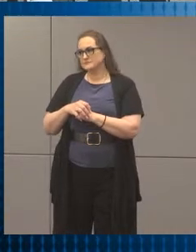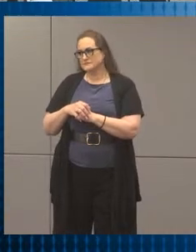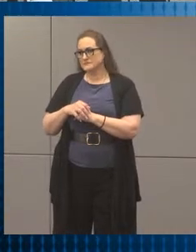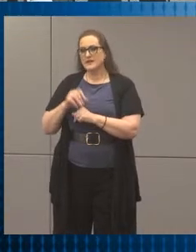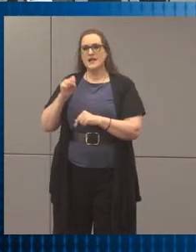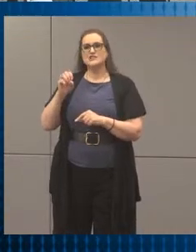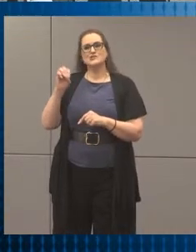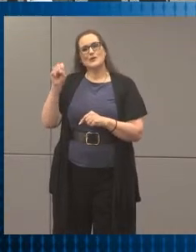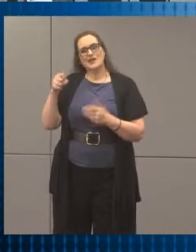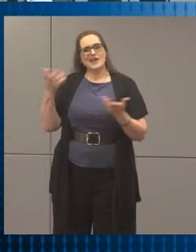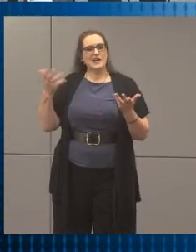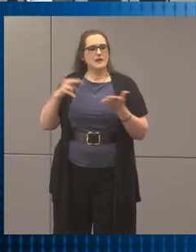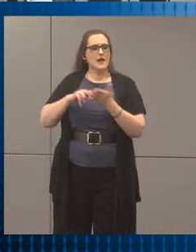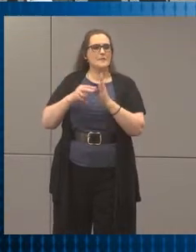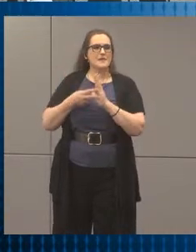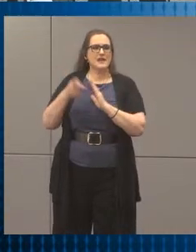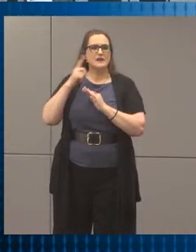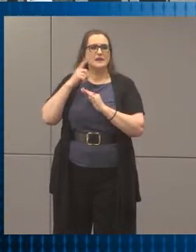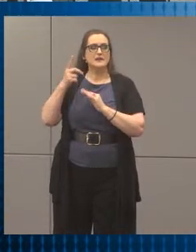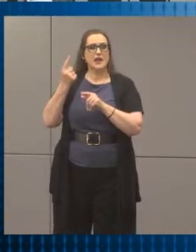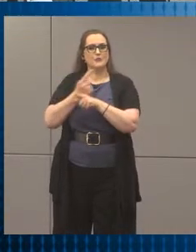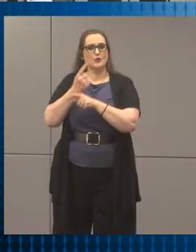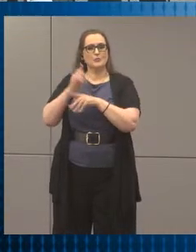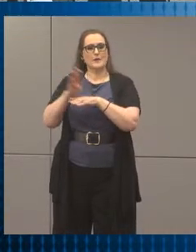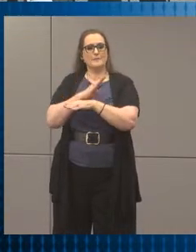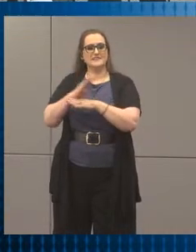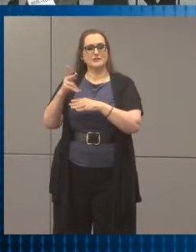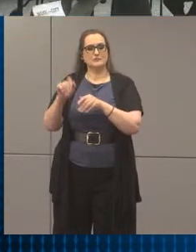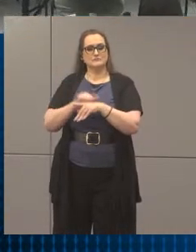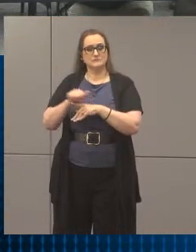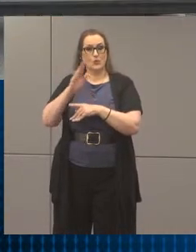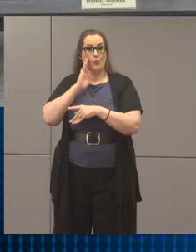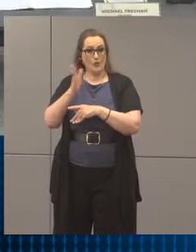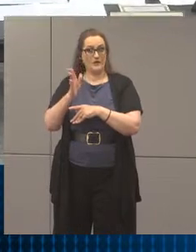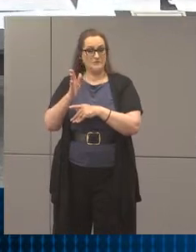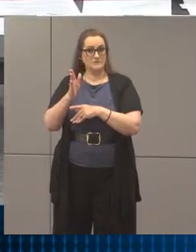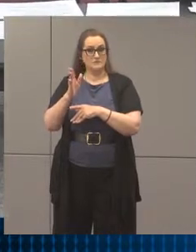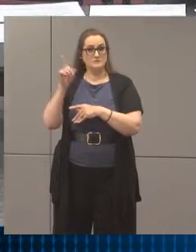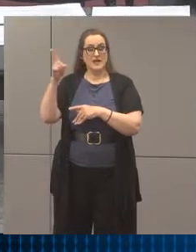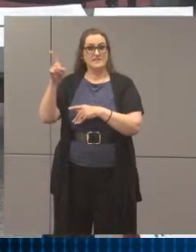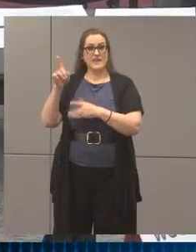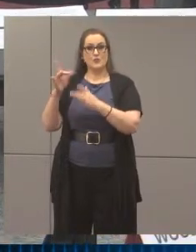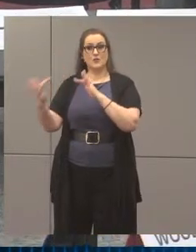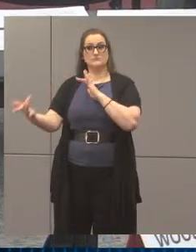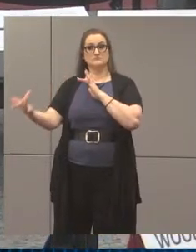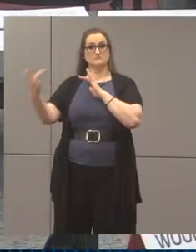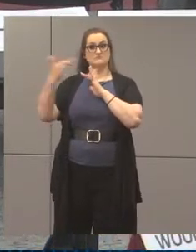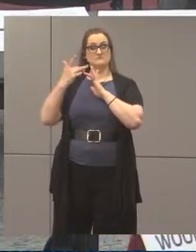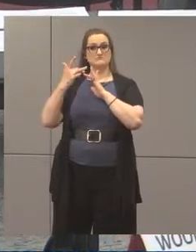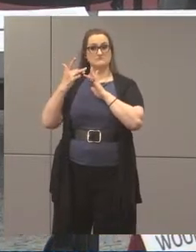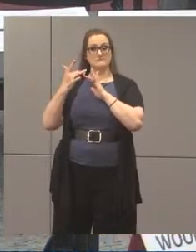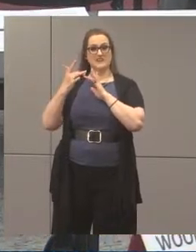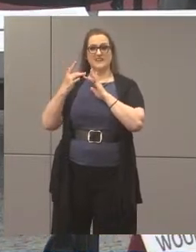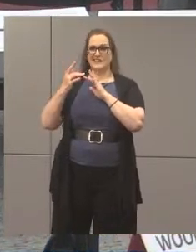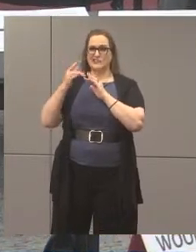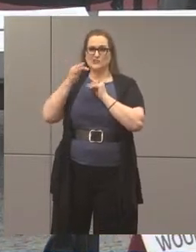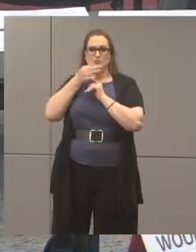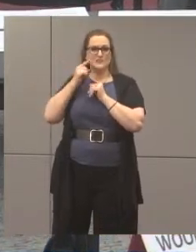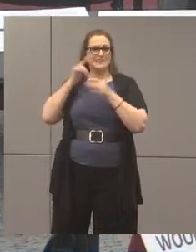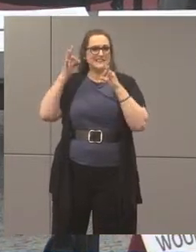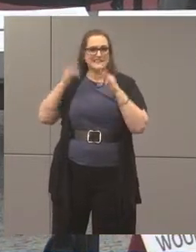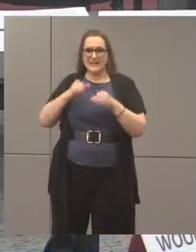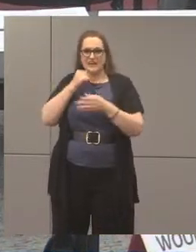So, yeah, I mean, an appropriate business practice would have been that they would reach out, the second they decided that this is no longer